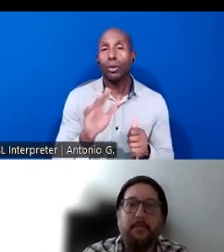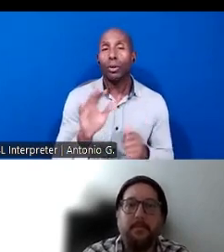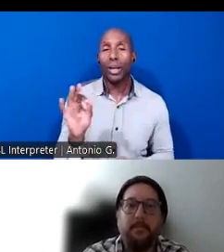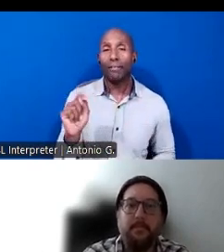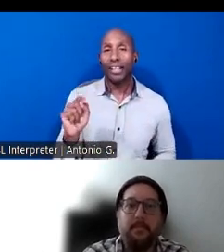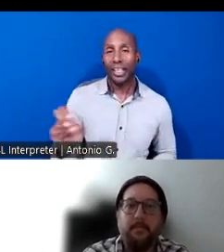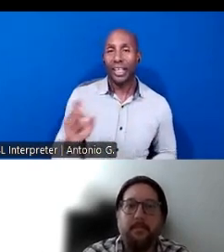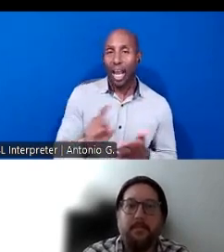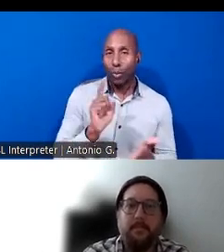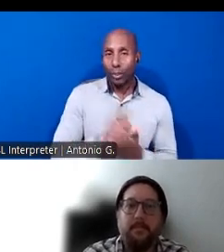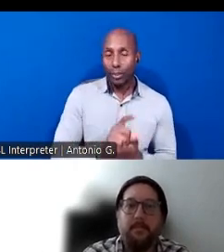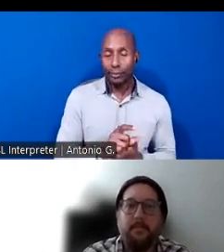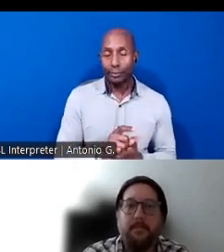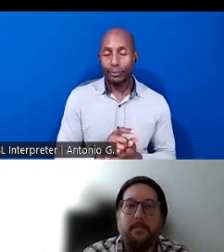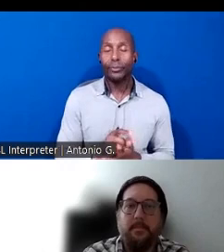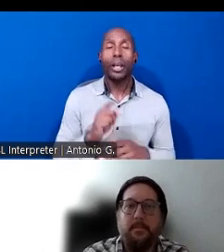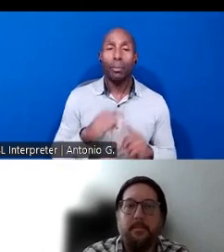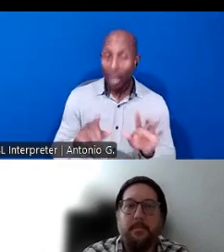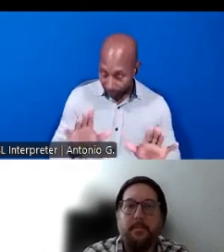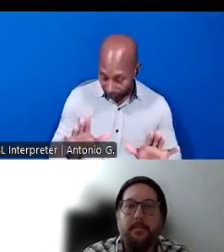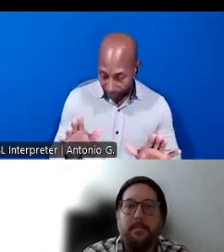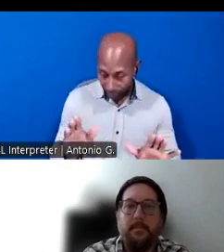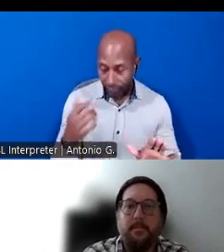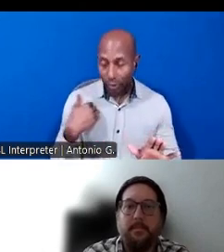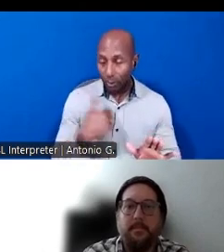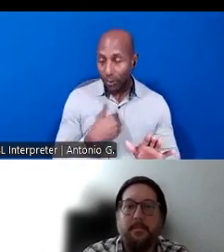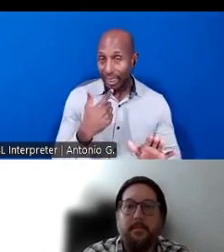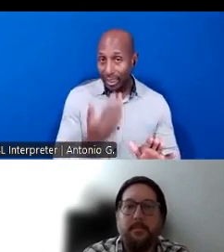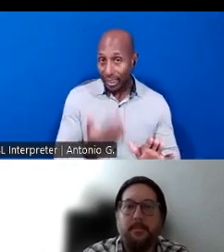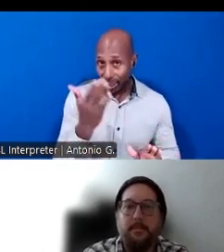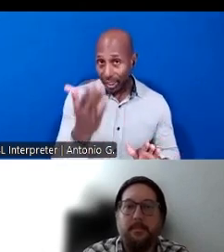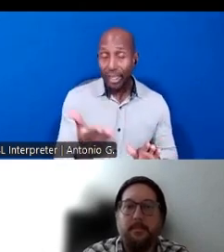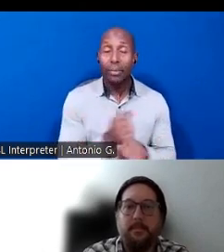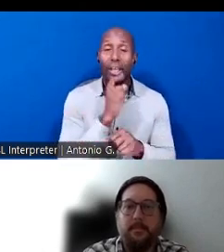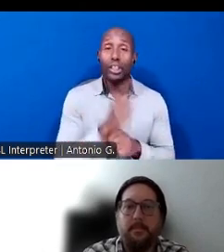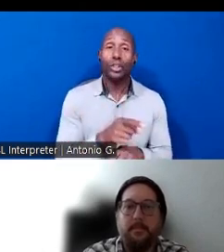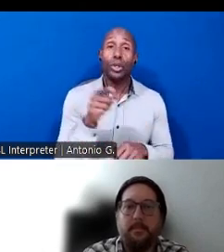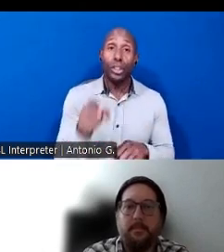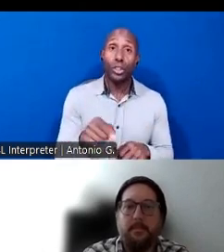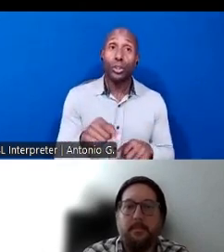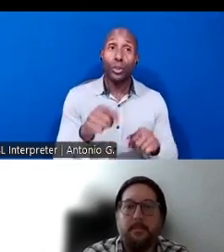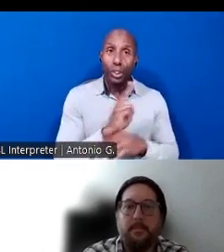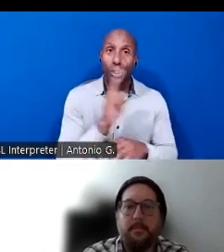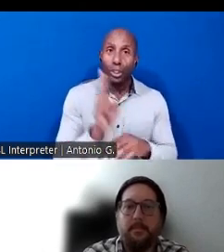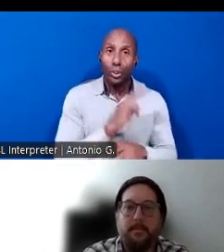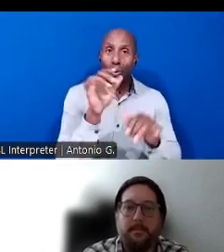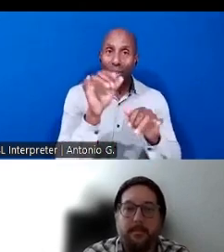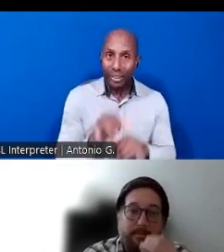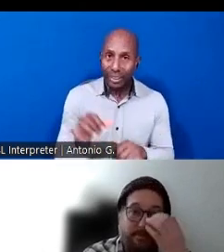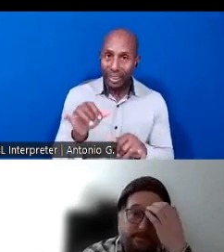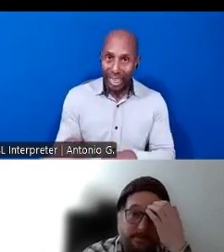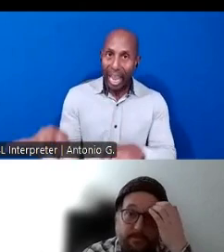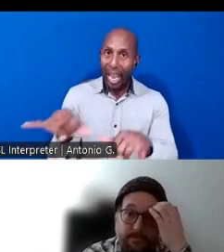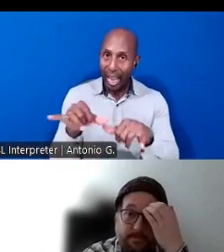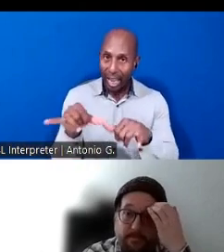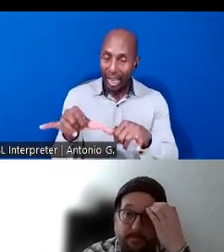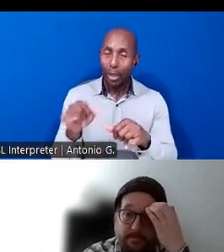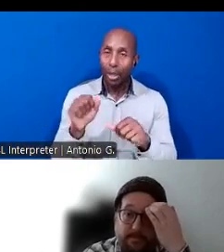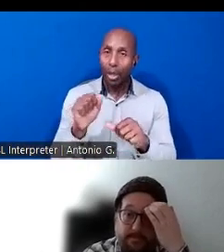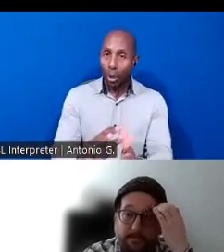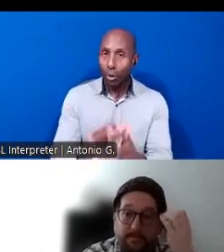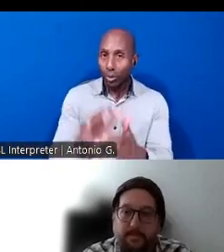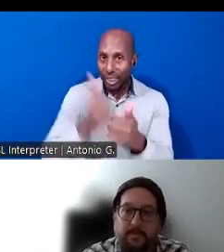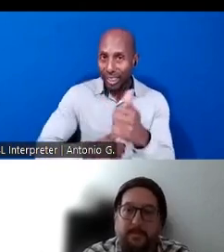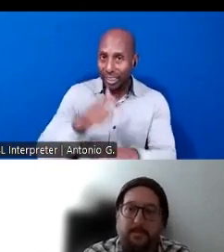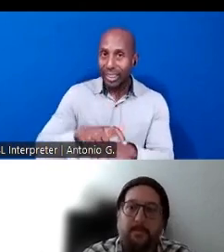say, be consistent in the way that you are counting and calculating FTEs so that your calculations are usually always coming out the same.